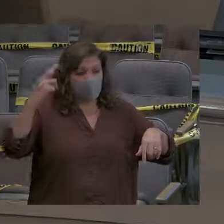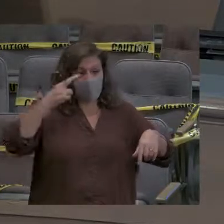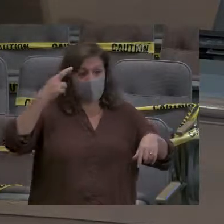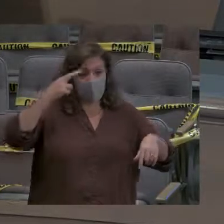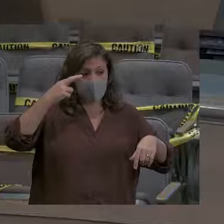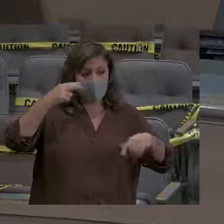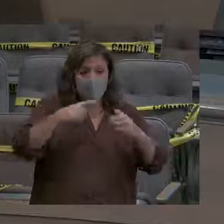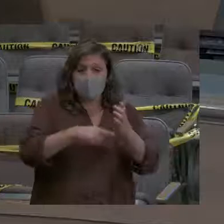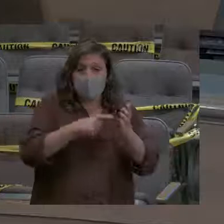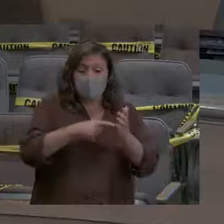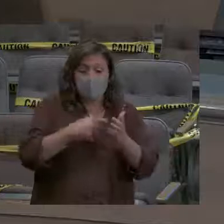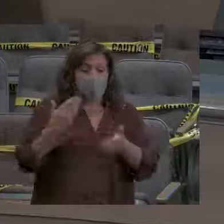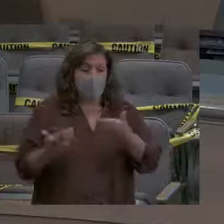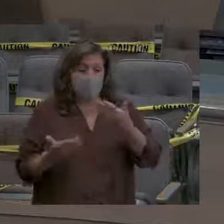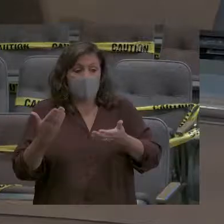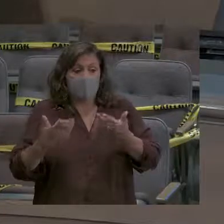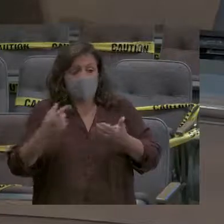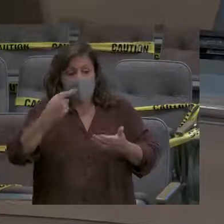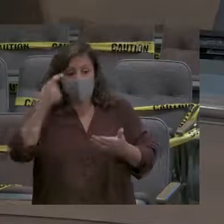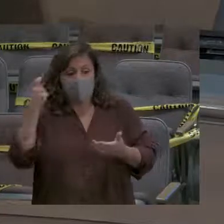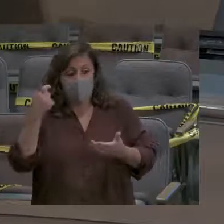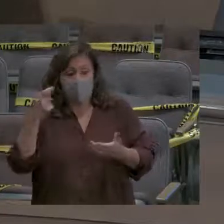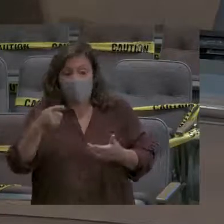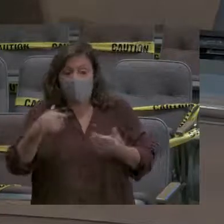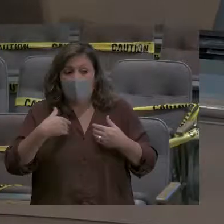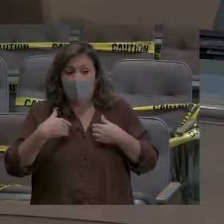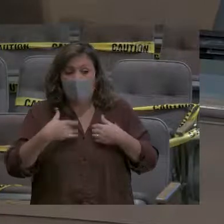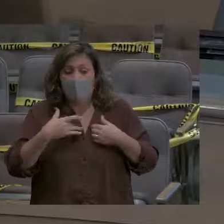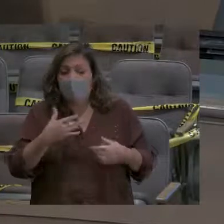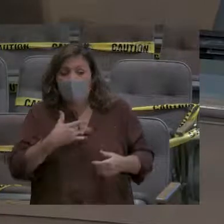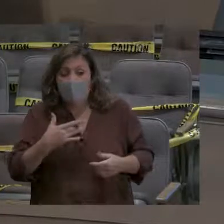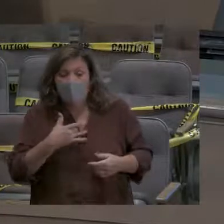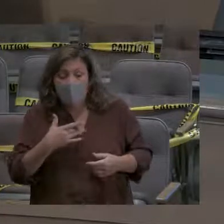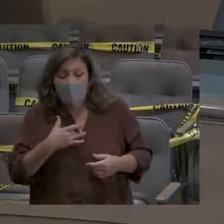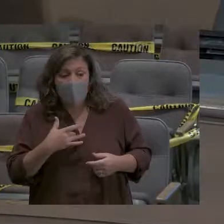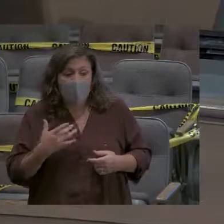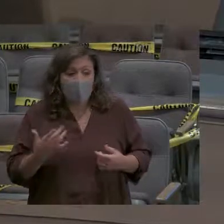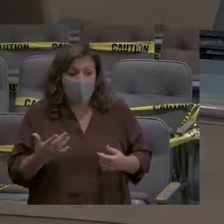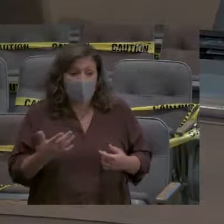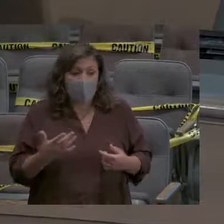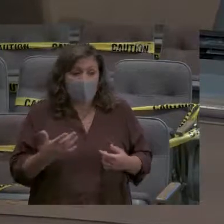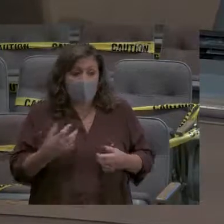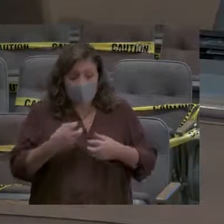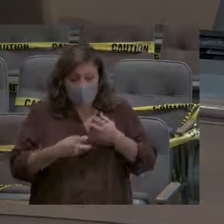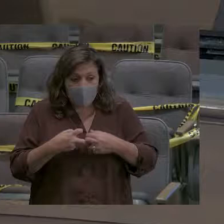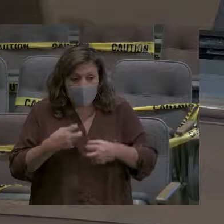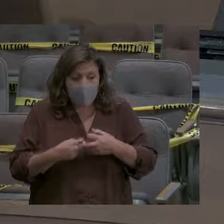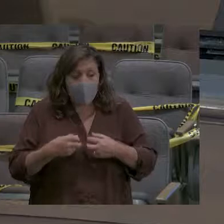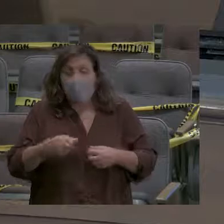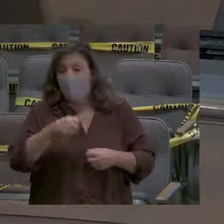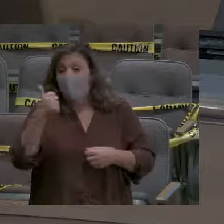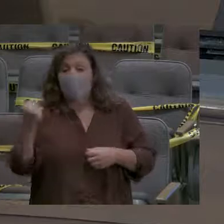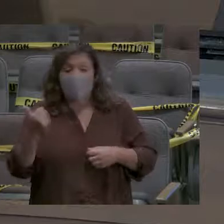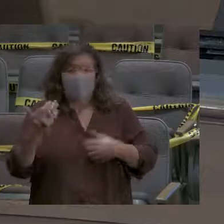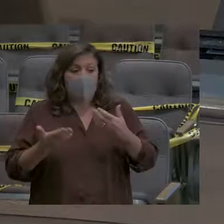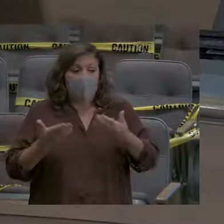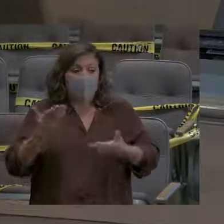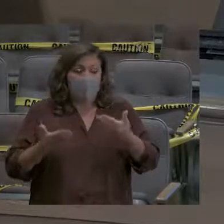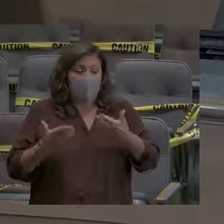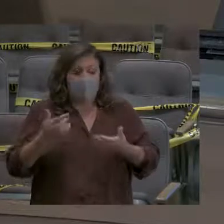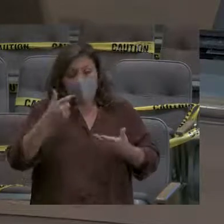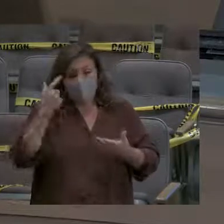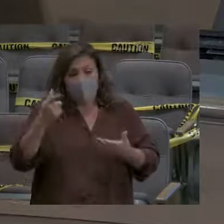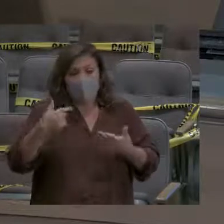reasons. Sometimes it may be because they're having a significant heart issue. Other times it may be because they